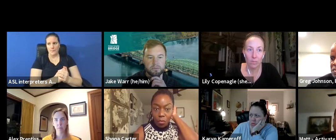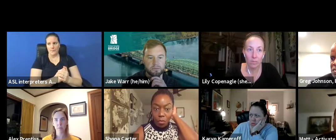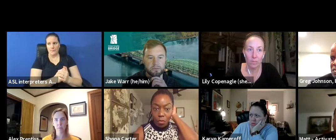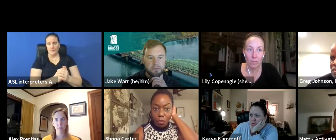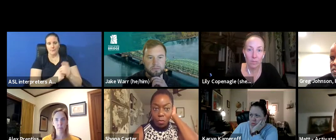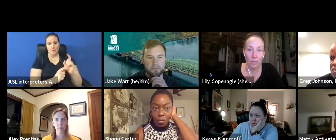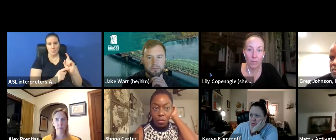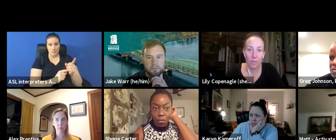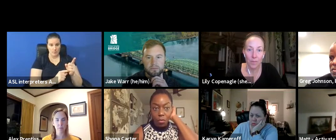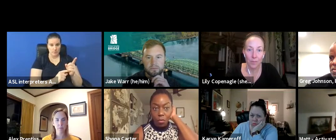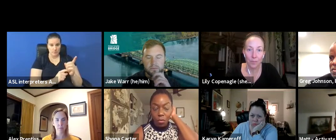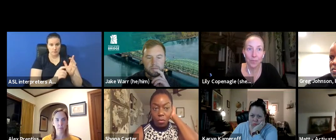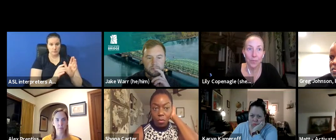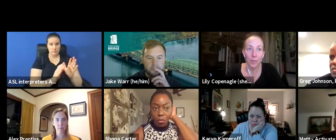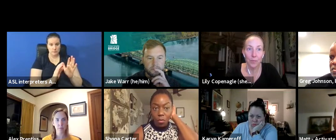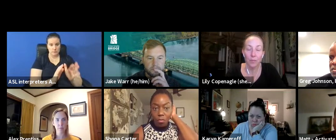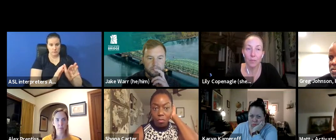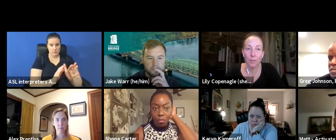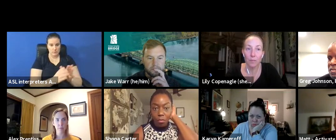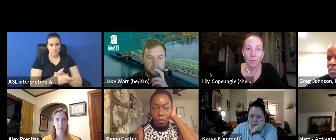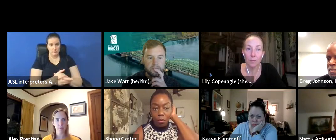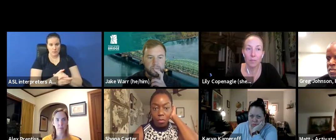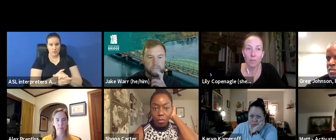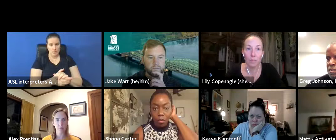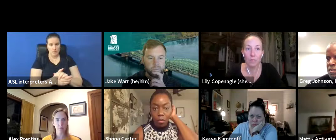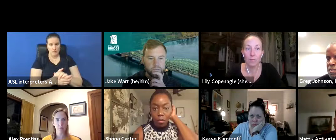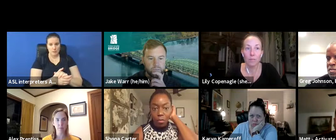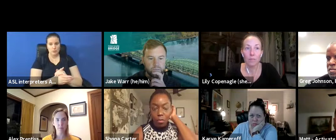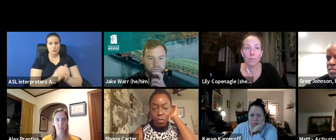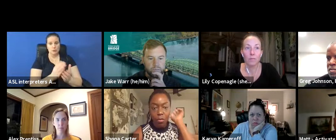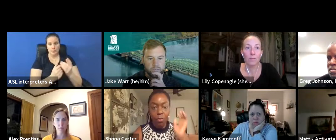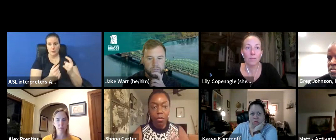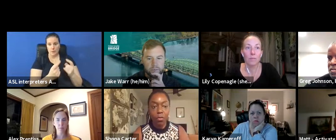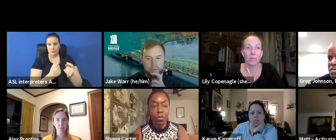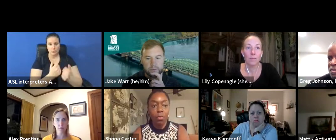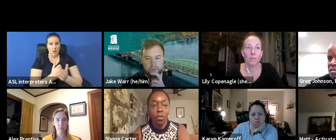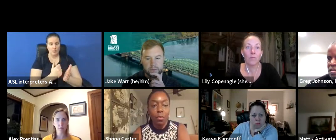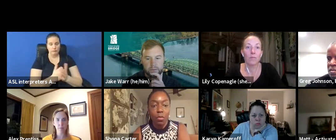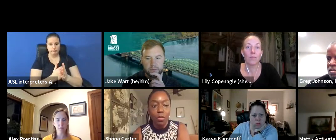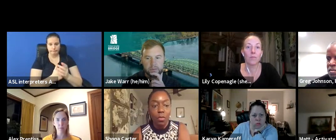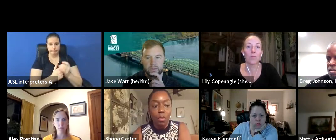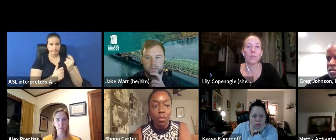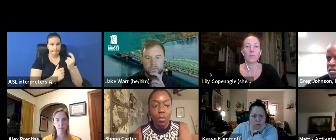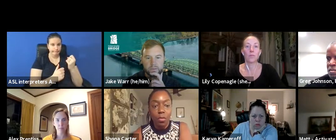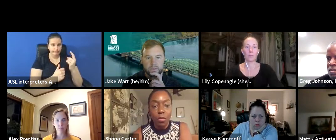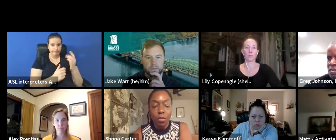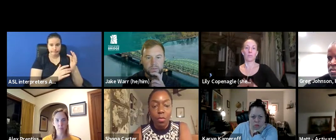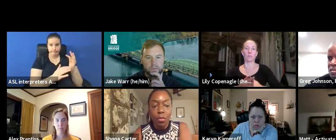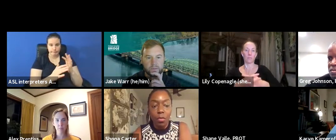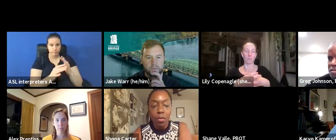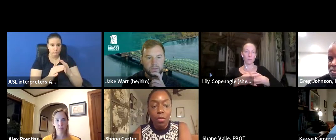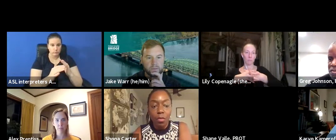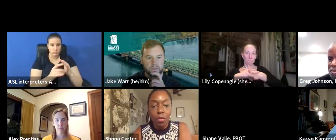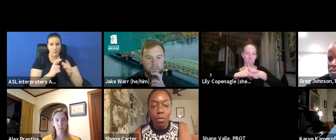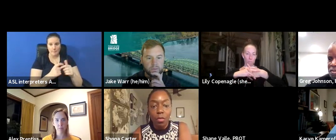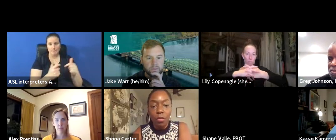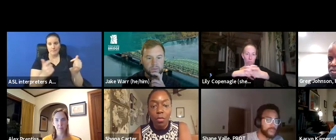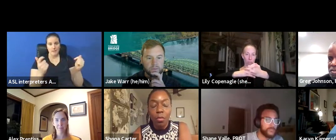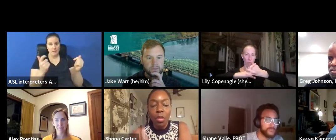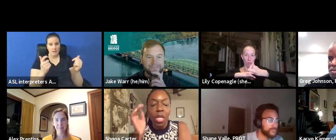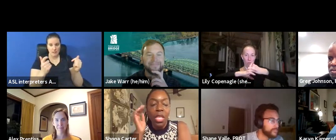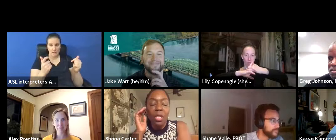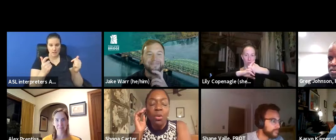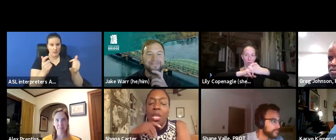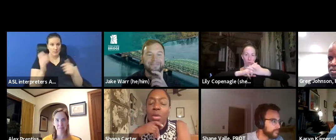a moment to just have some questions to help kind of digest this big meal that we just